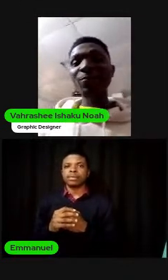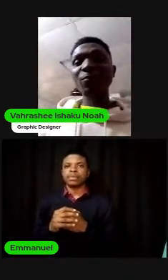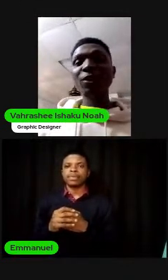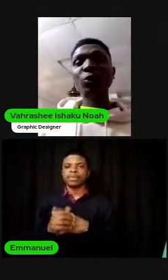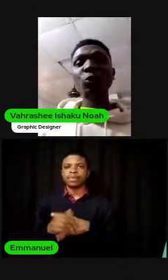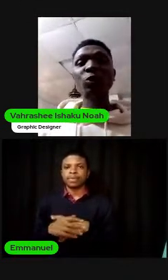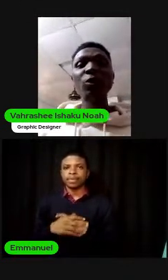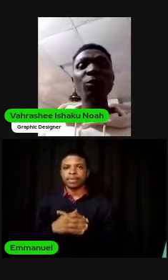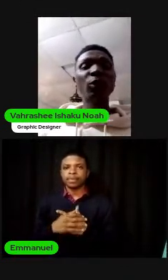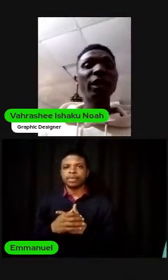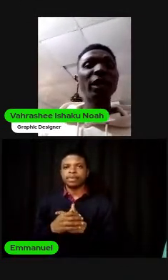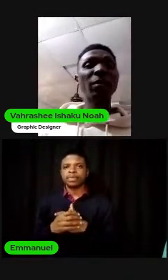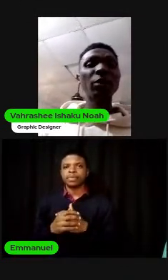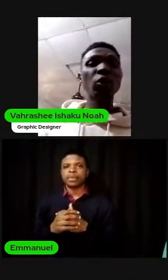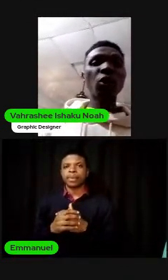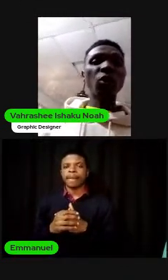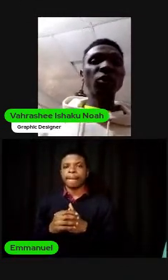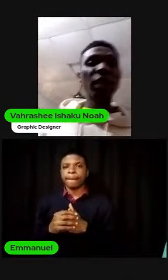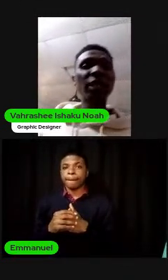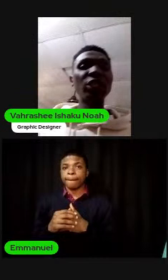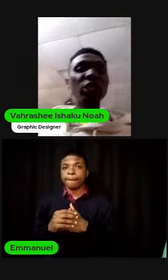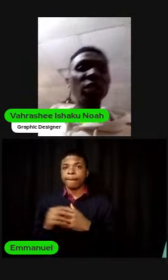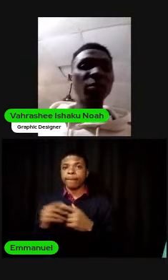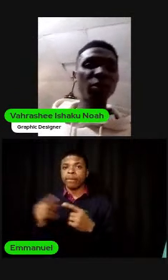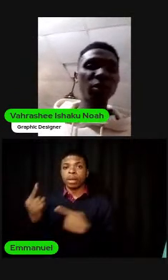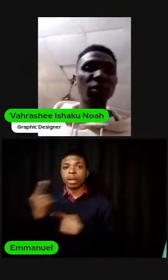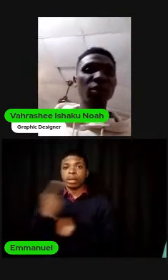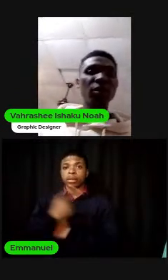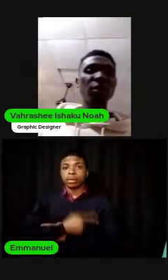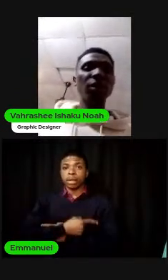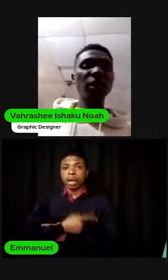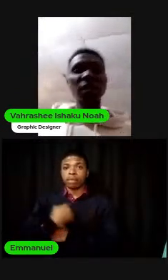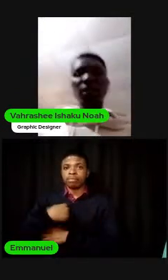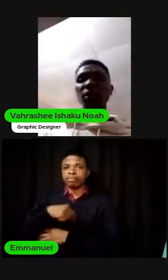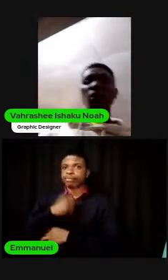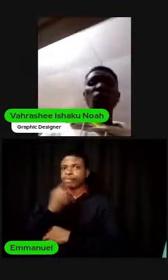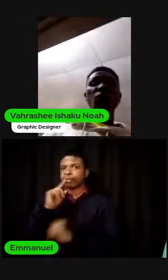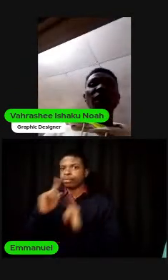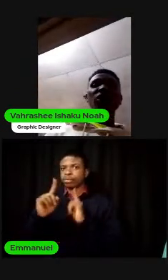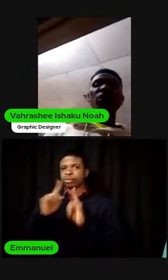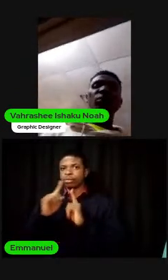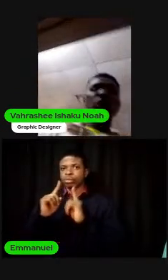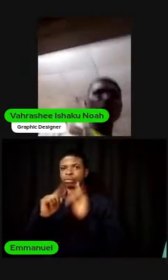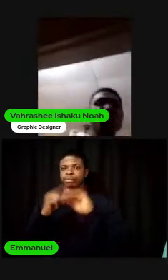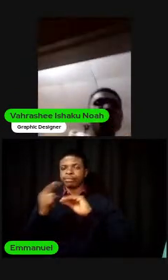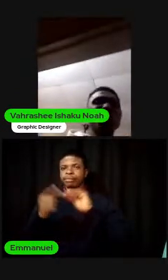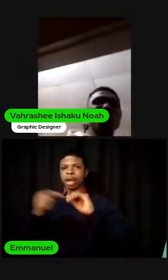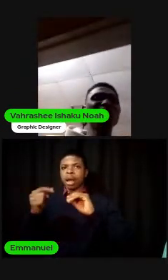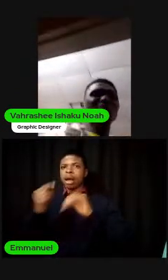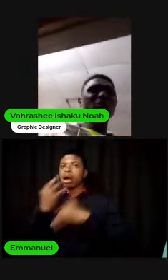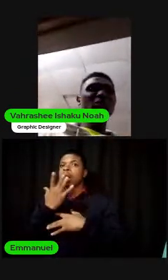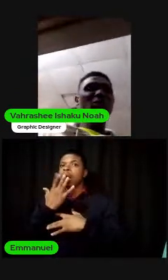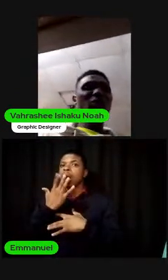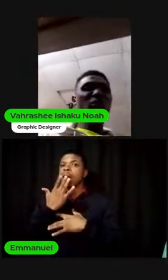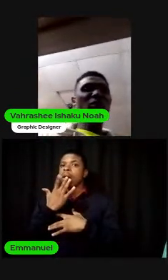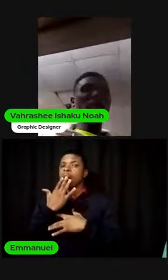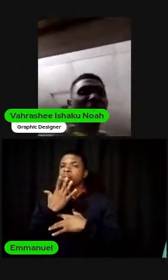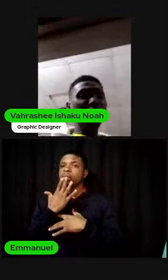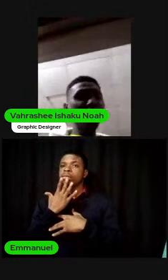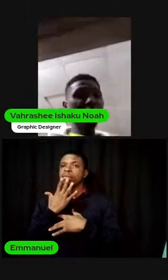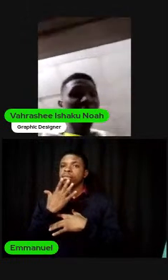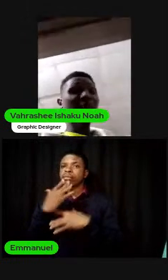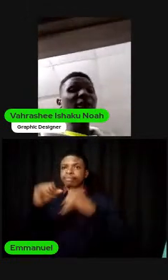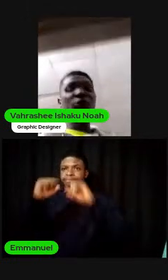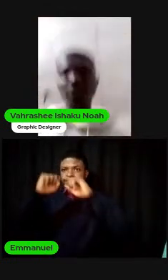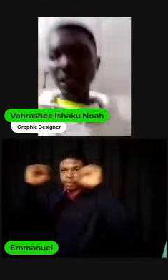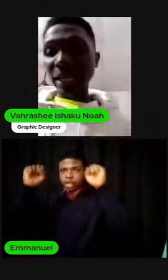you. So today we'll be talking about colors and shapes. Yes, colors and shapes. So